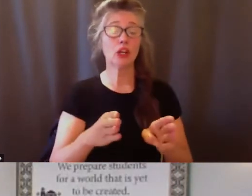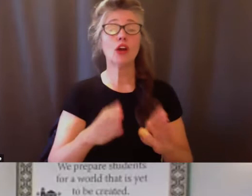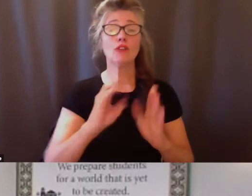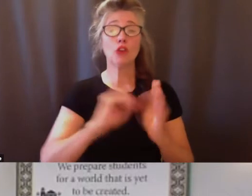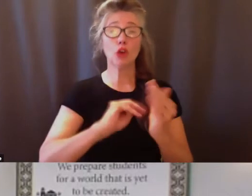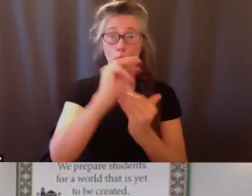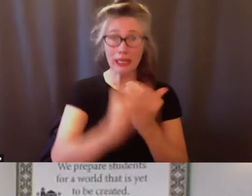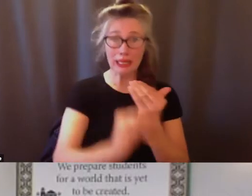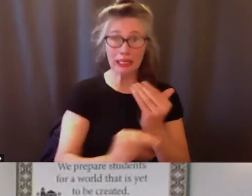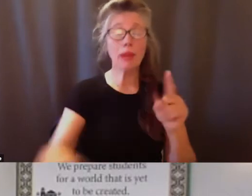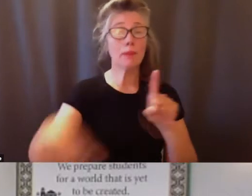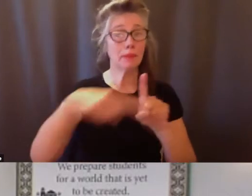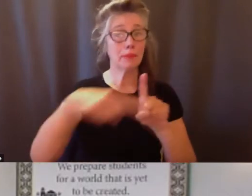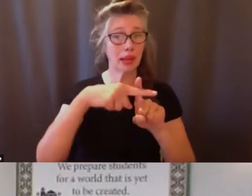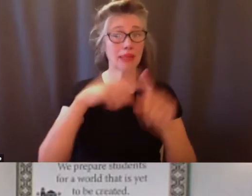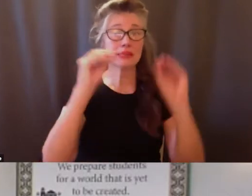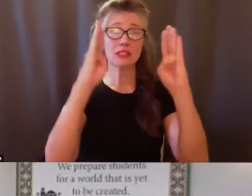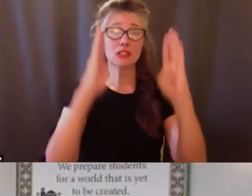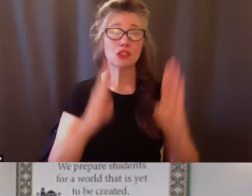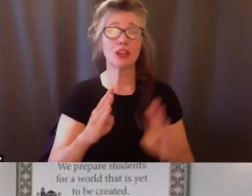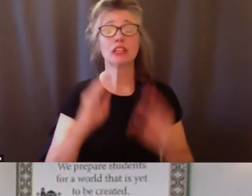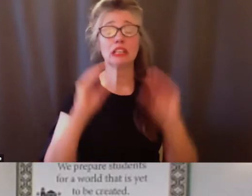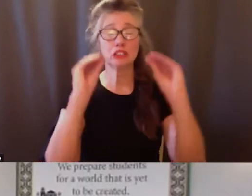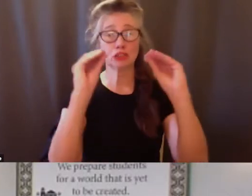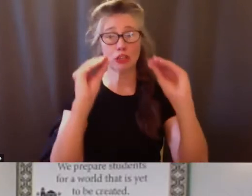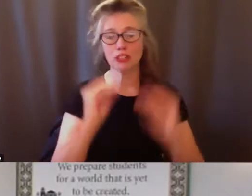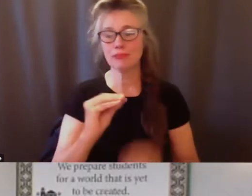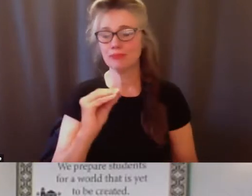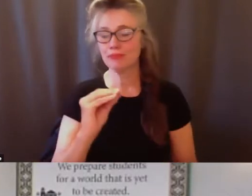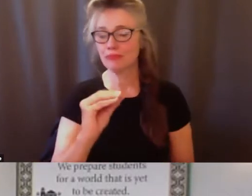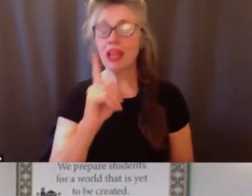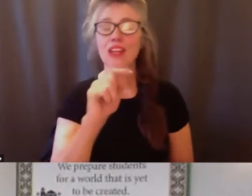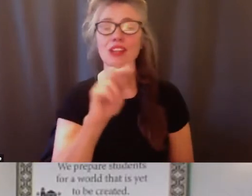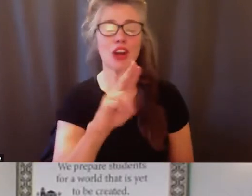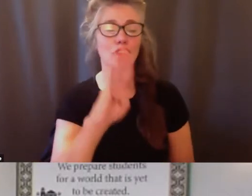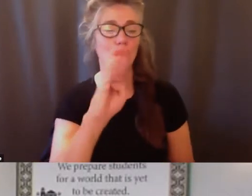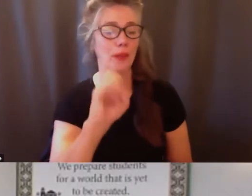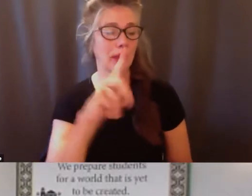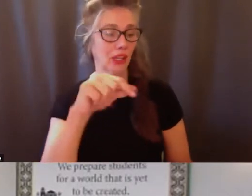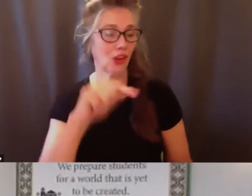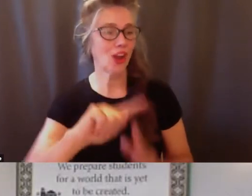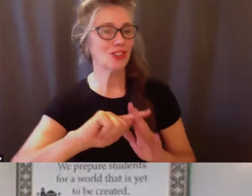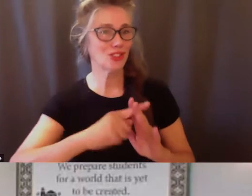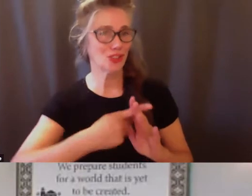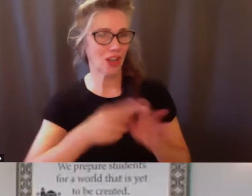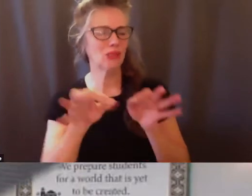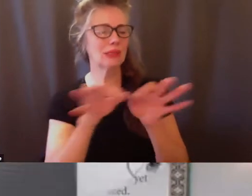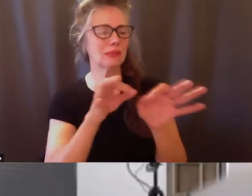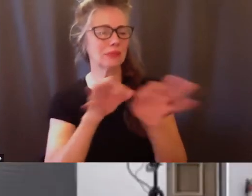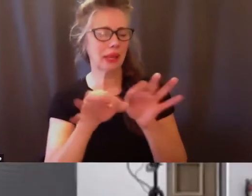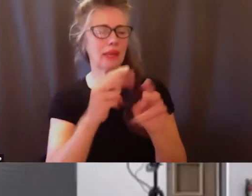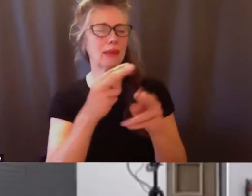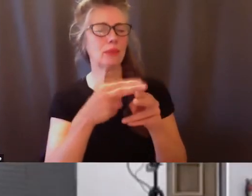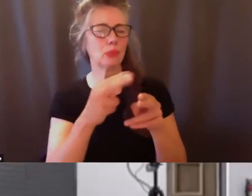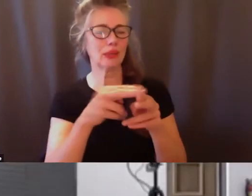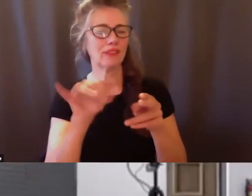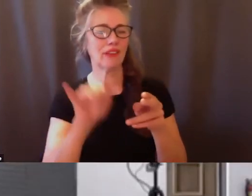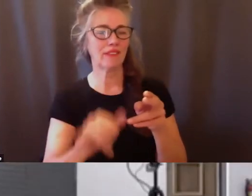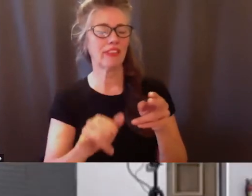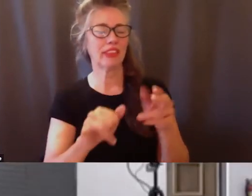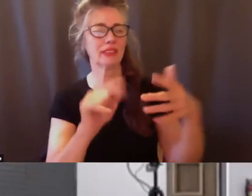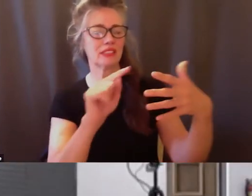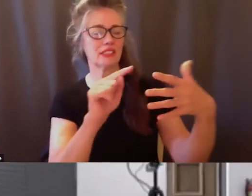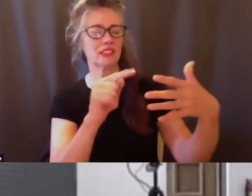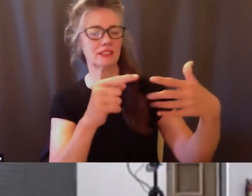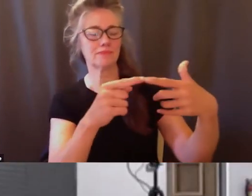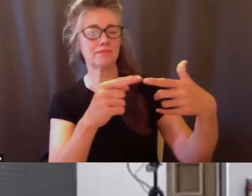please. Yes, thank you. And I think you said it. Let me start by giving a brief explanation of this item, but you said it well in